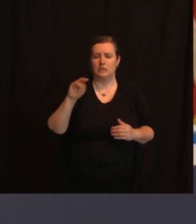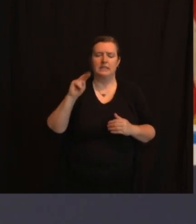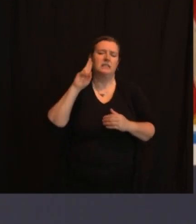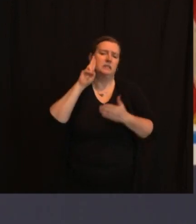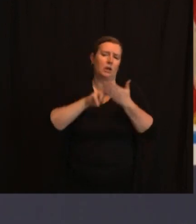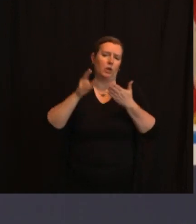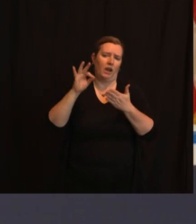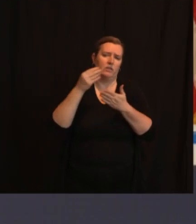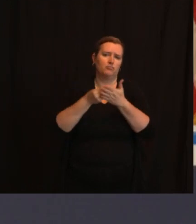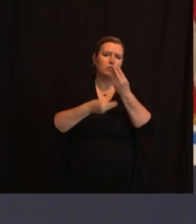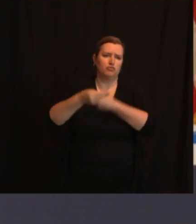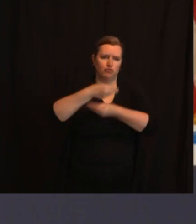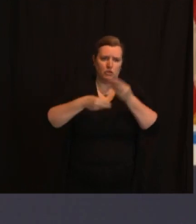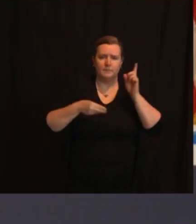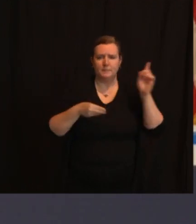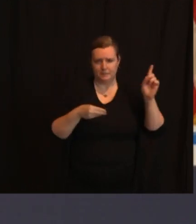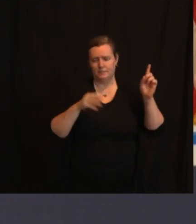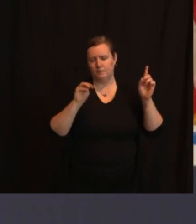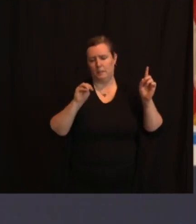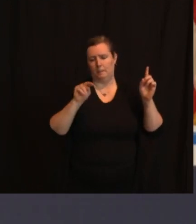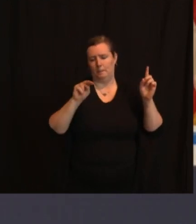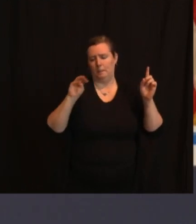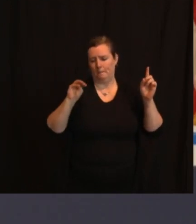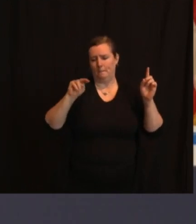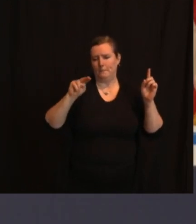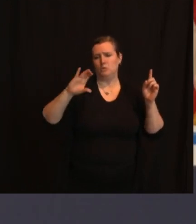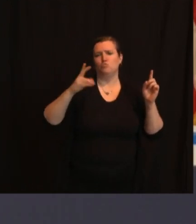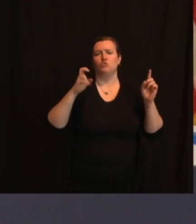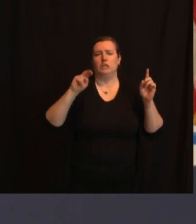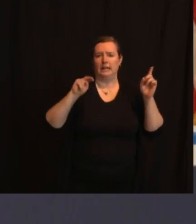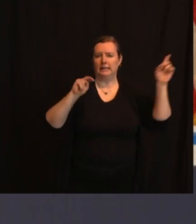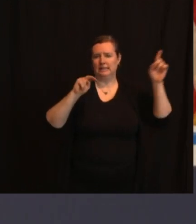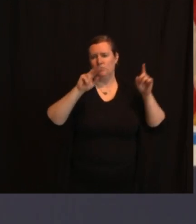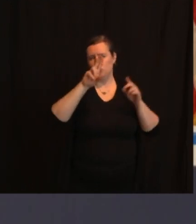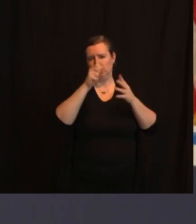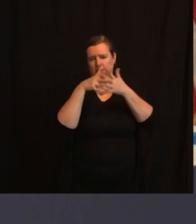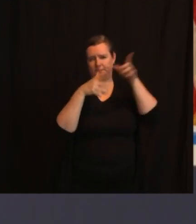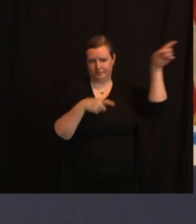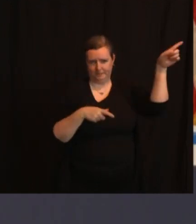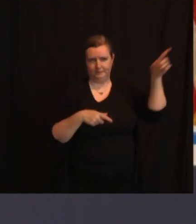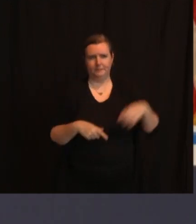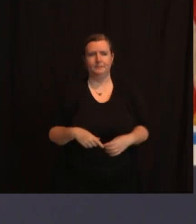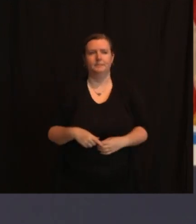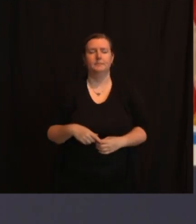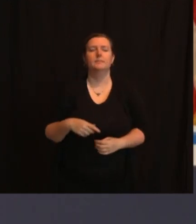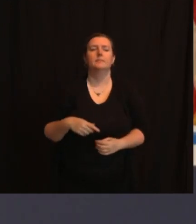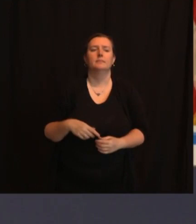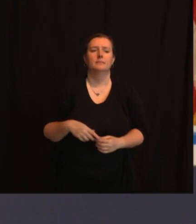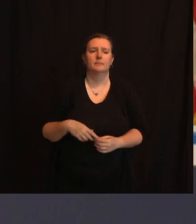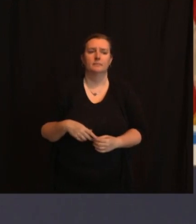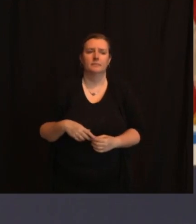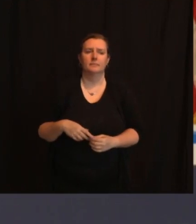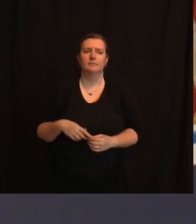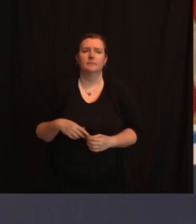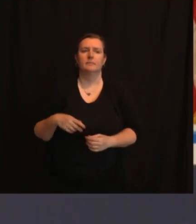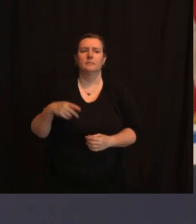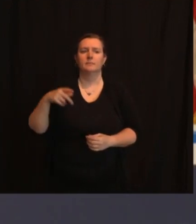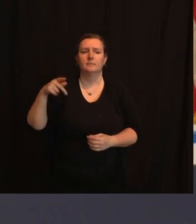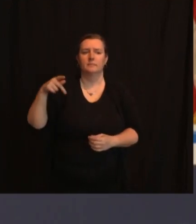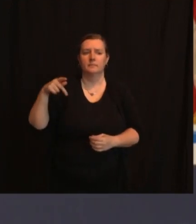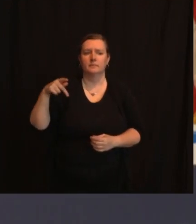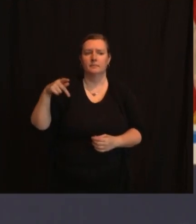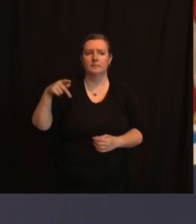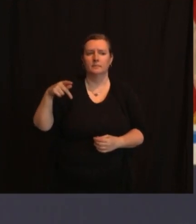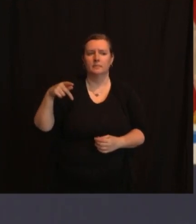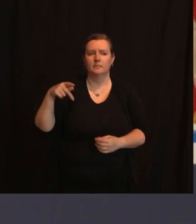just Paramus, but also to Menlo Park, and God willing, it exists in Vineland, but at a much lower scale. Any comments you've